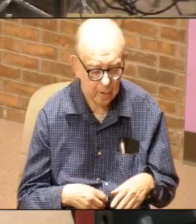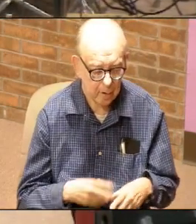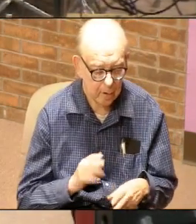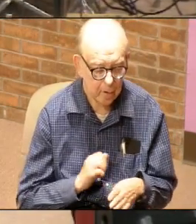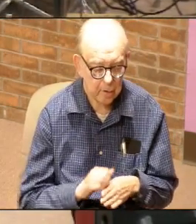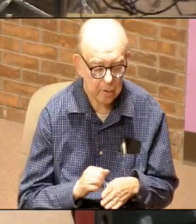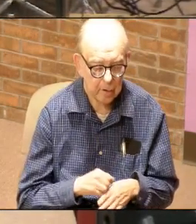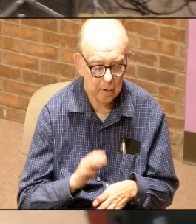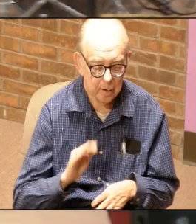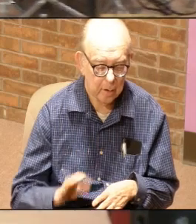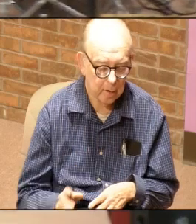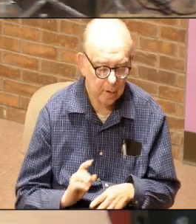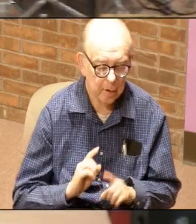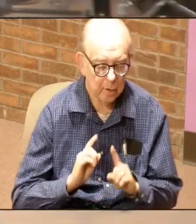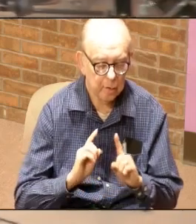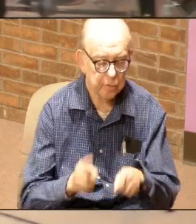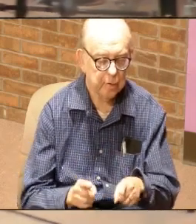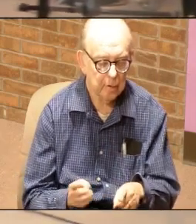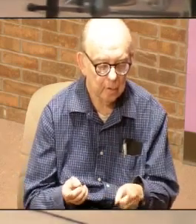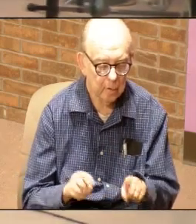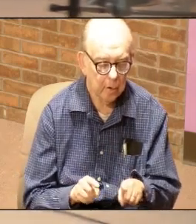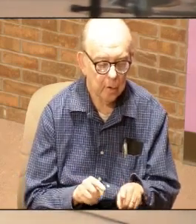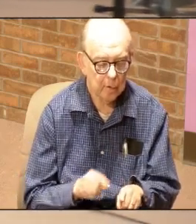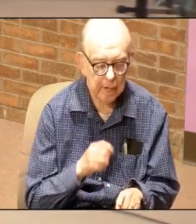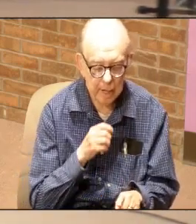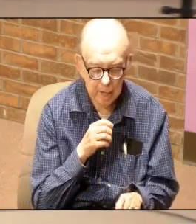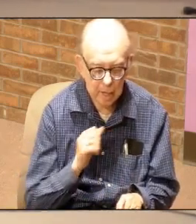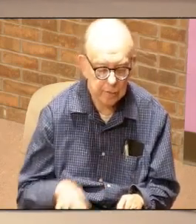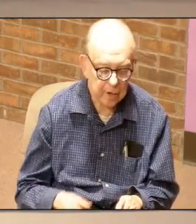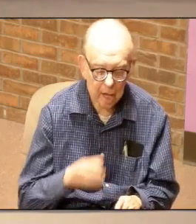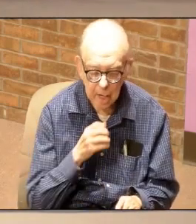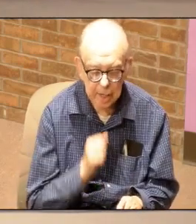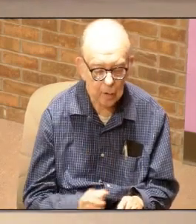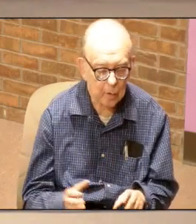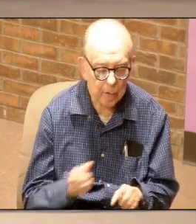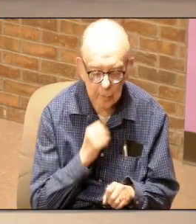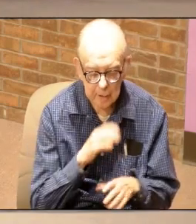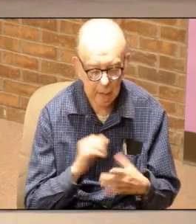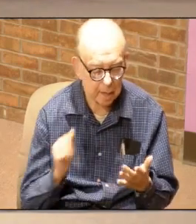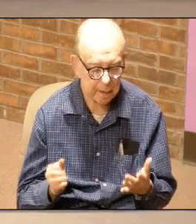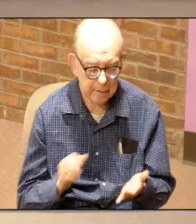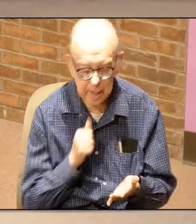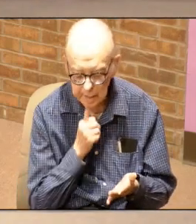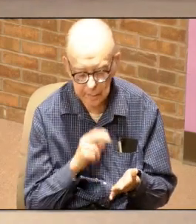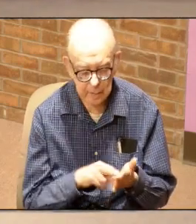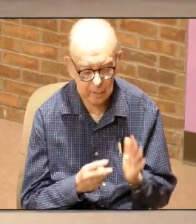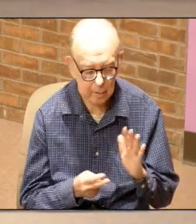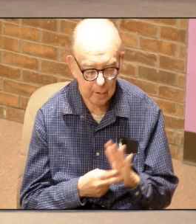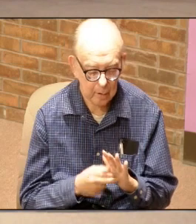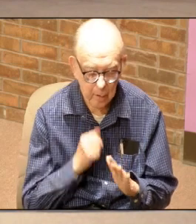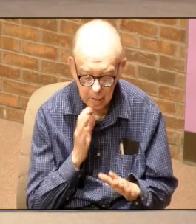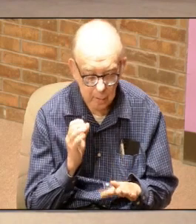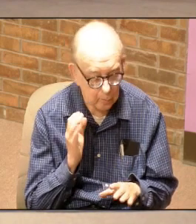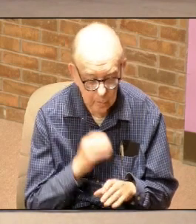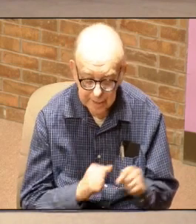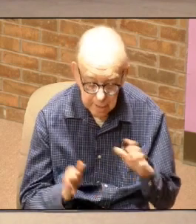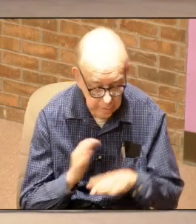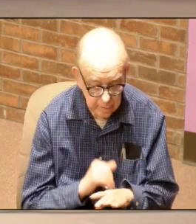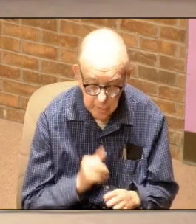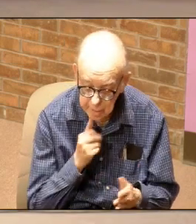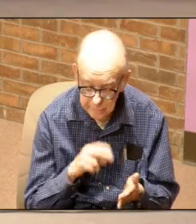your child in the way that they should go so that when they are old, they will not depart. That doesn't mean that they won't get in